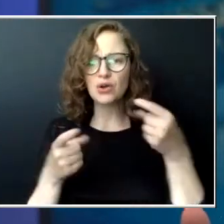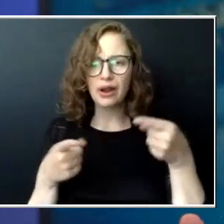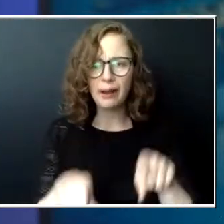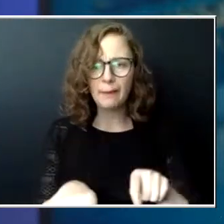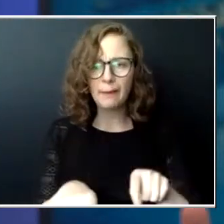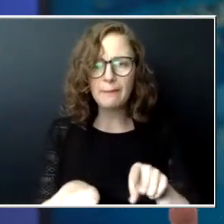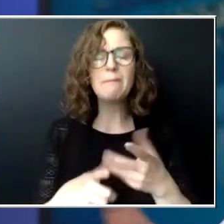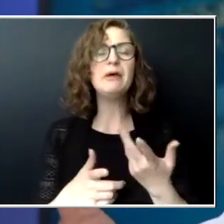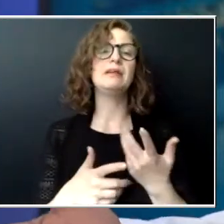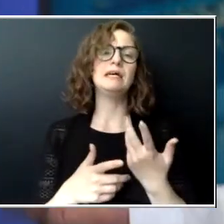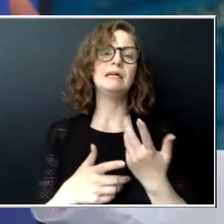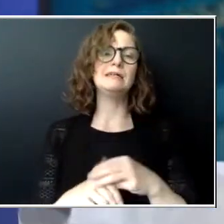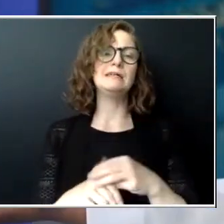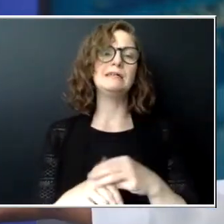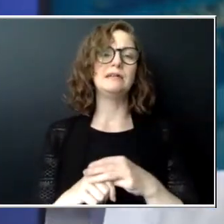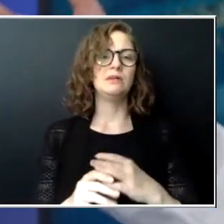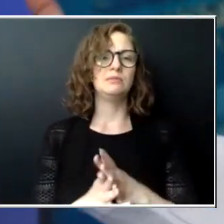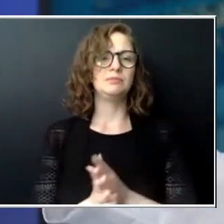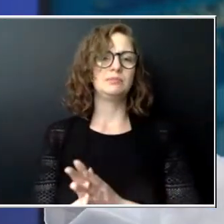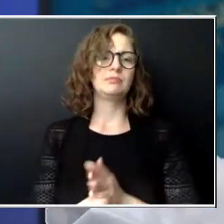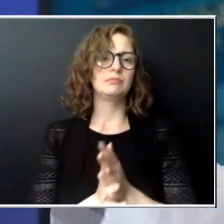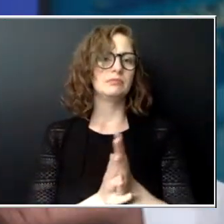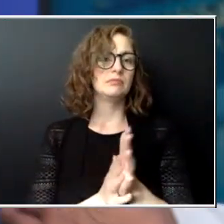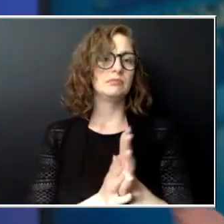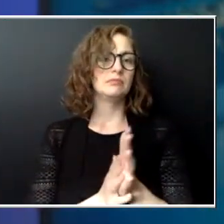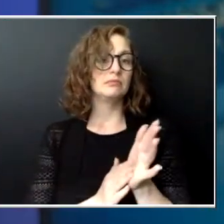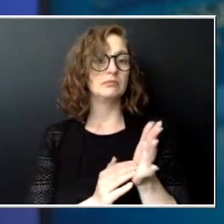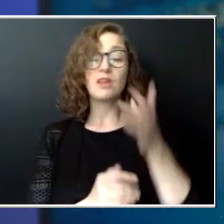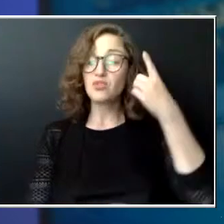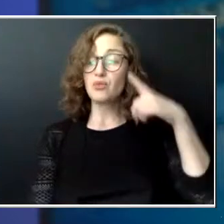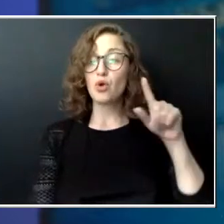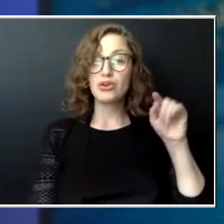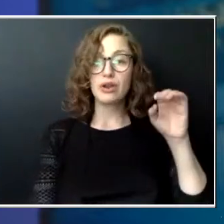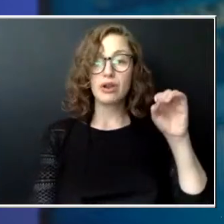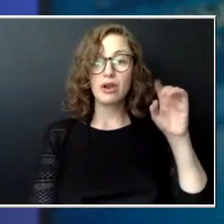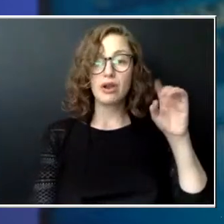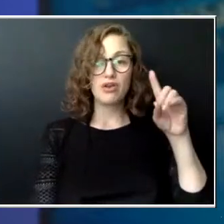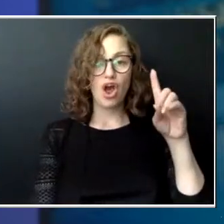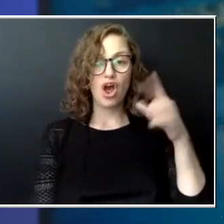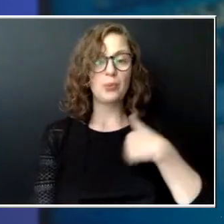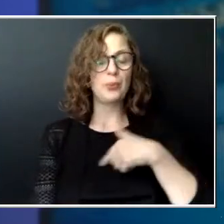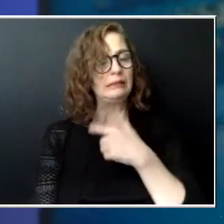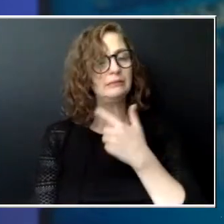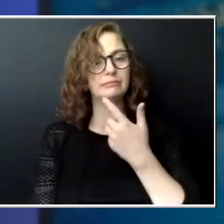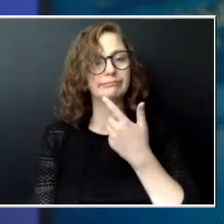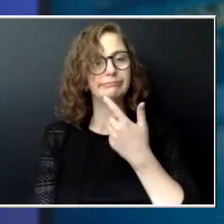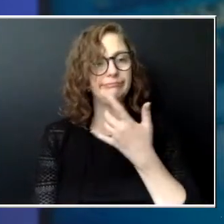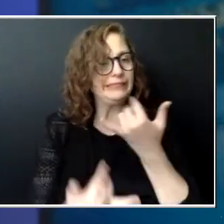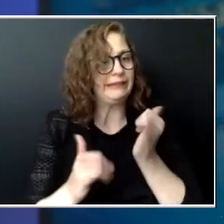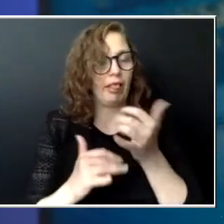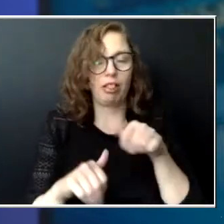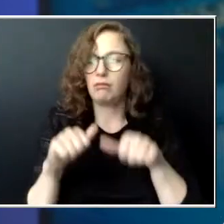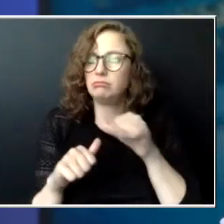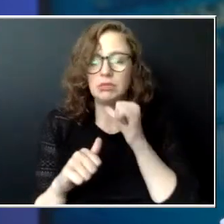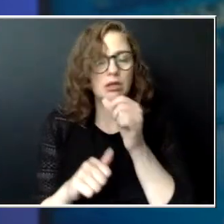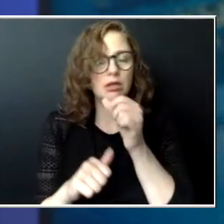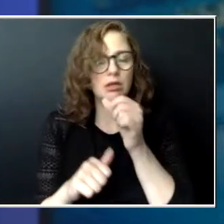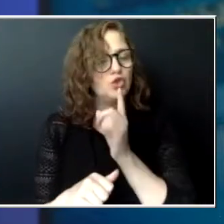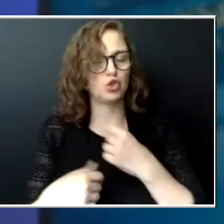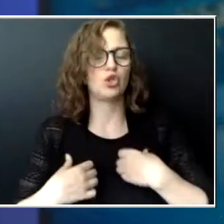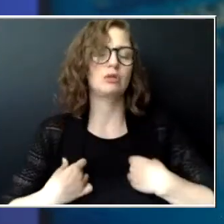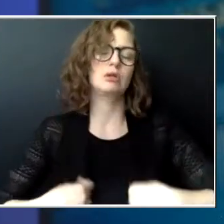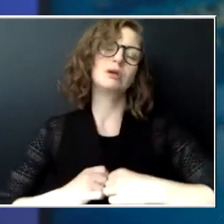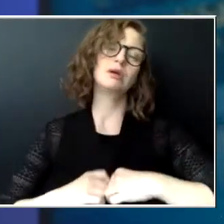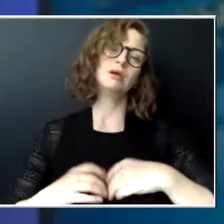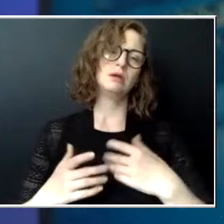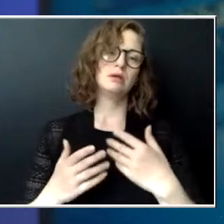And we don't know exactly what reason really applied here, but they look and see how those cells are growing. Sometimes the cells don't grow enough. Sometimes they